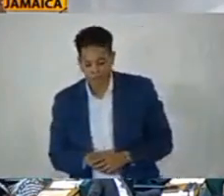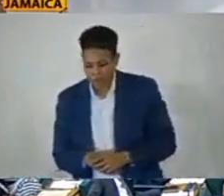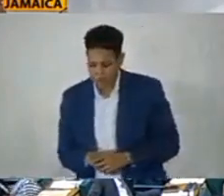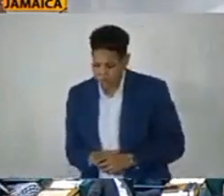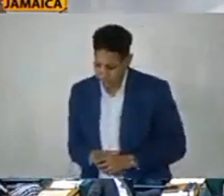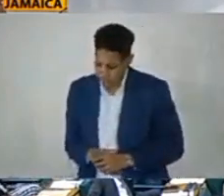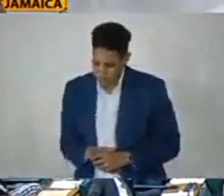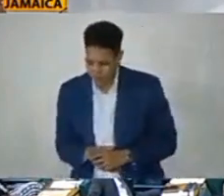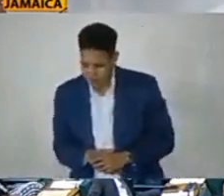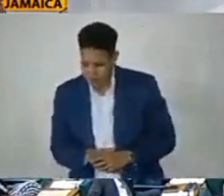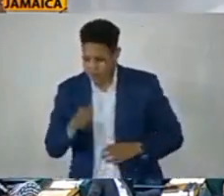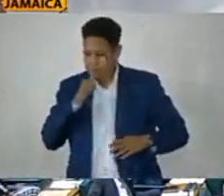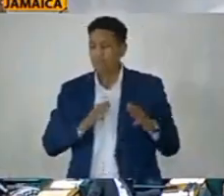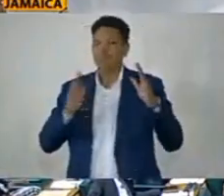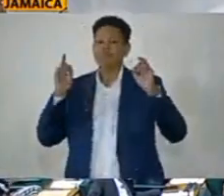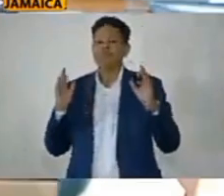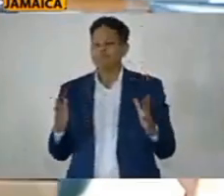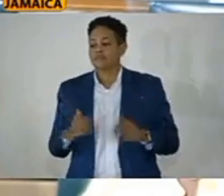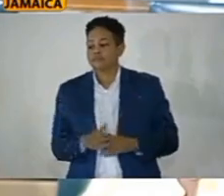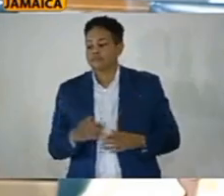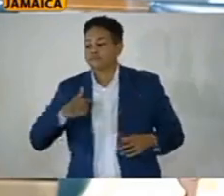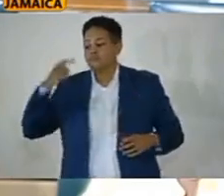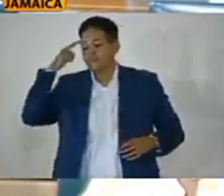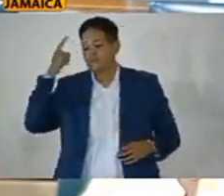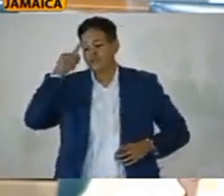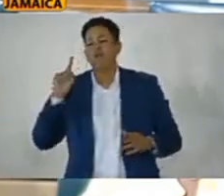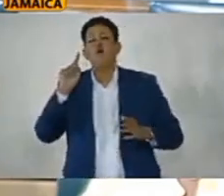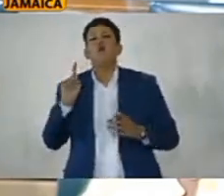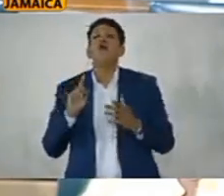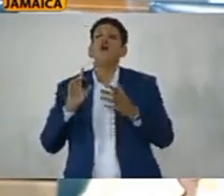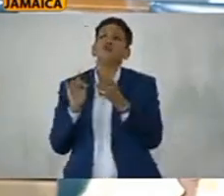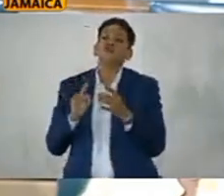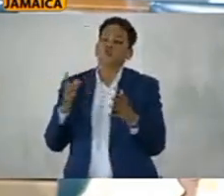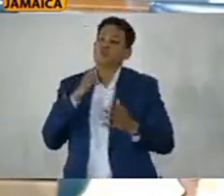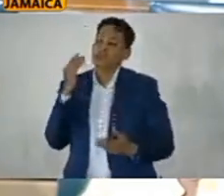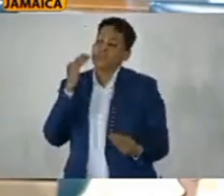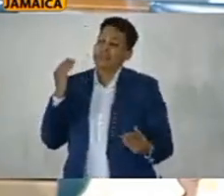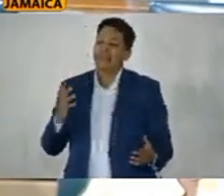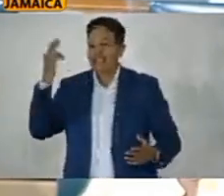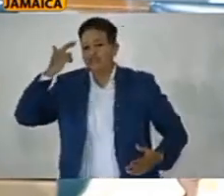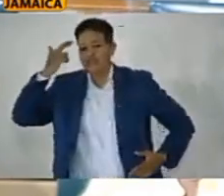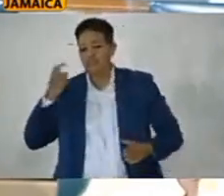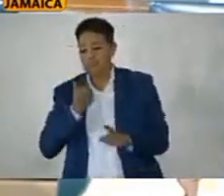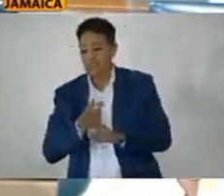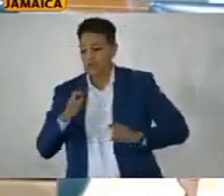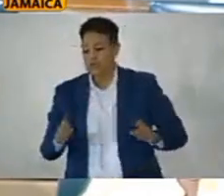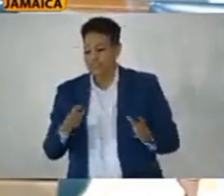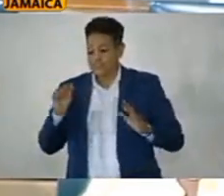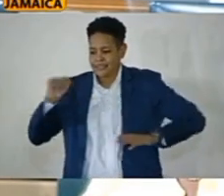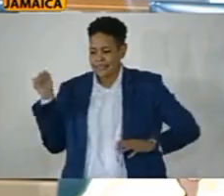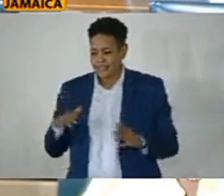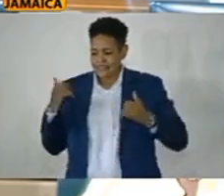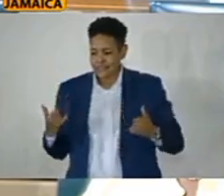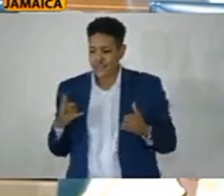Madam Speaker, I think for one to say it's reasonable that the questions are sent today, to be tabled